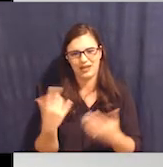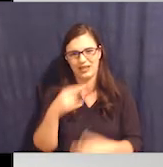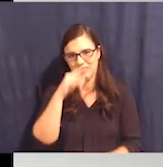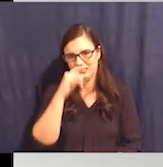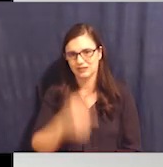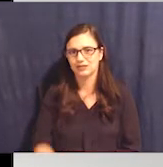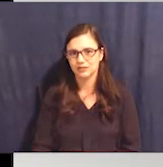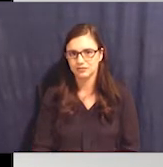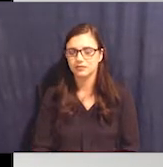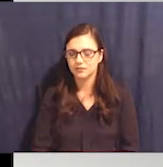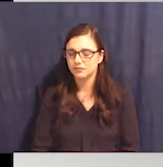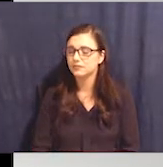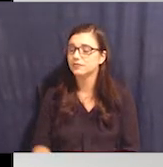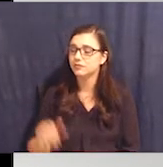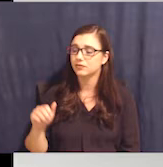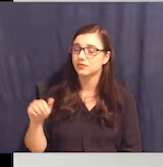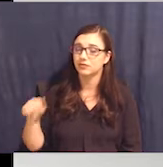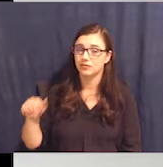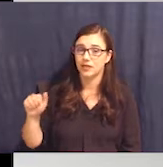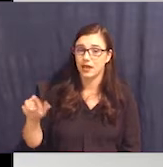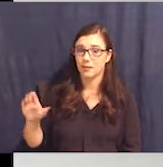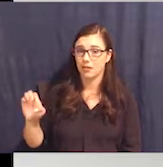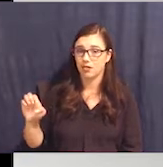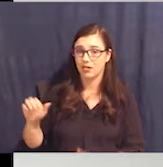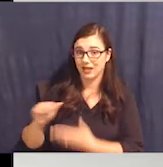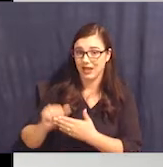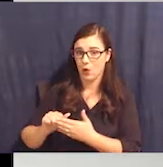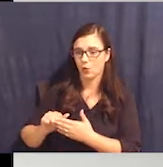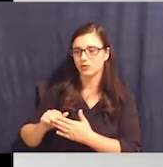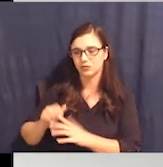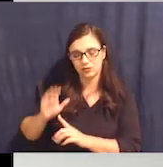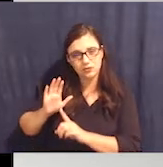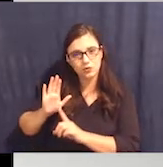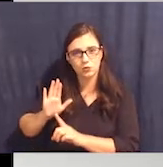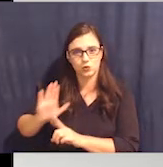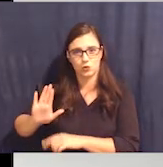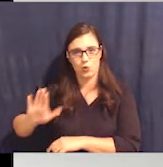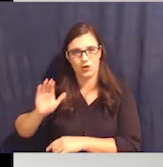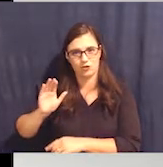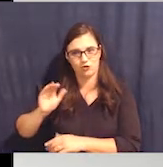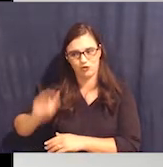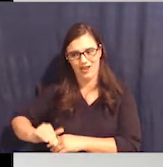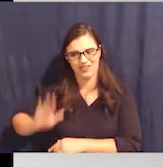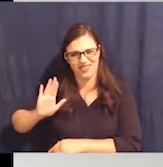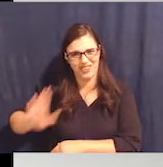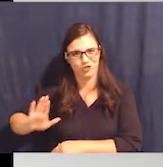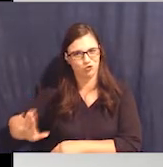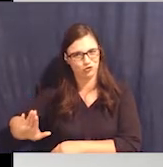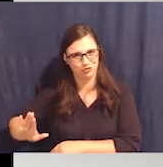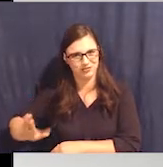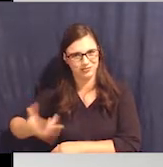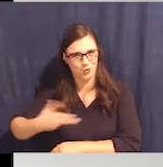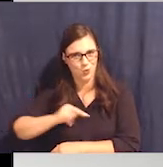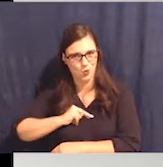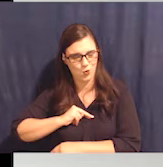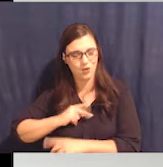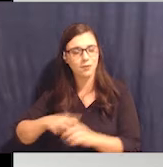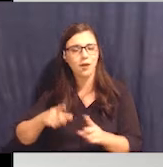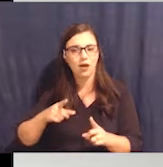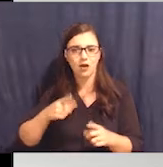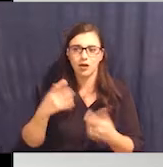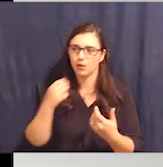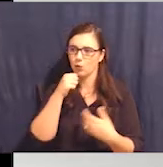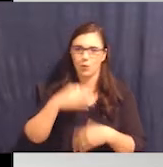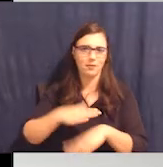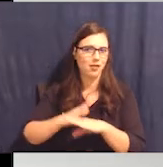kids. The assets in the ABLE account actually belong to your child, but it doesn't disallow him from